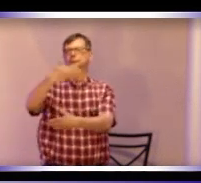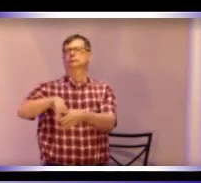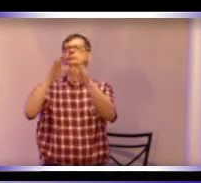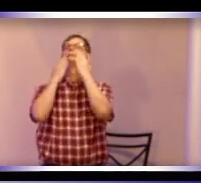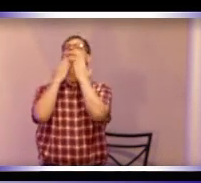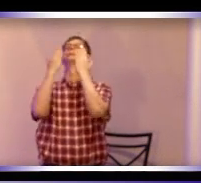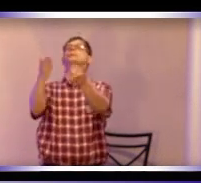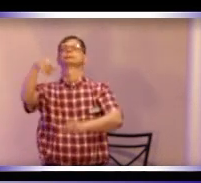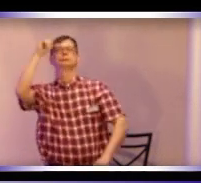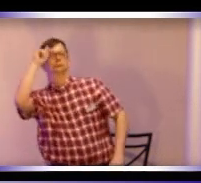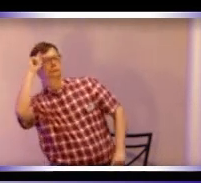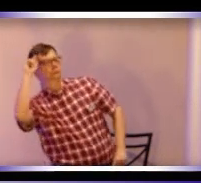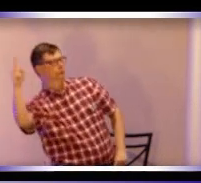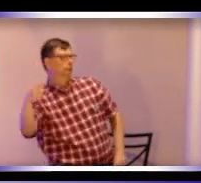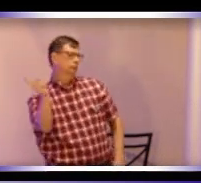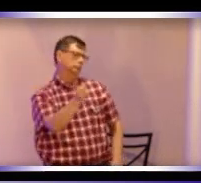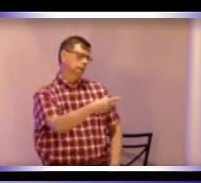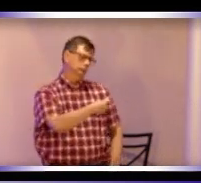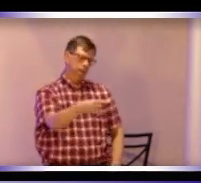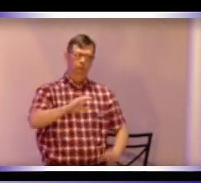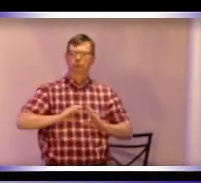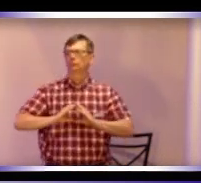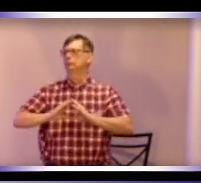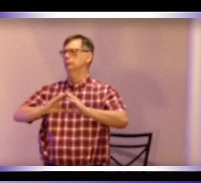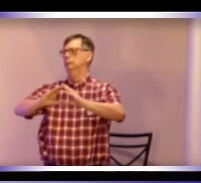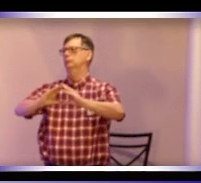For those gifts,